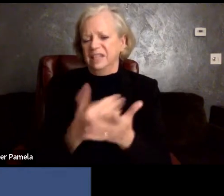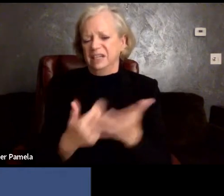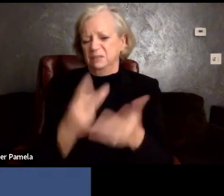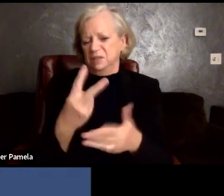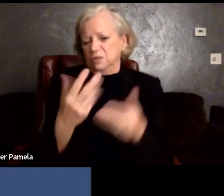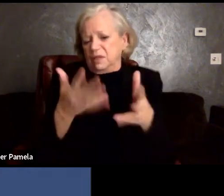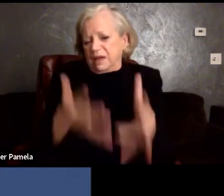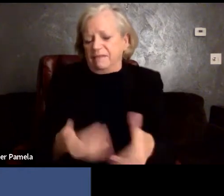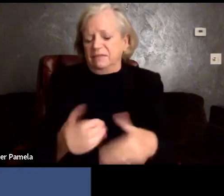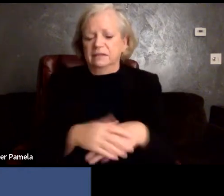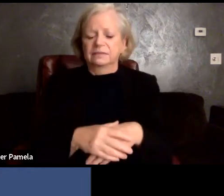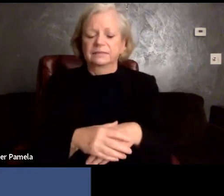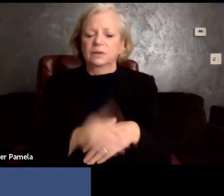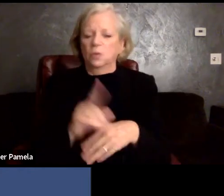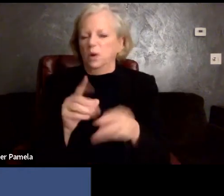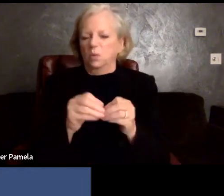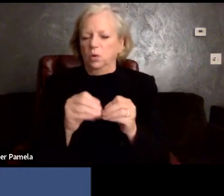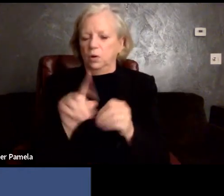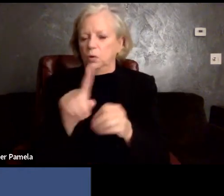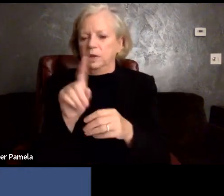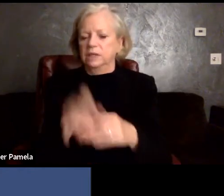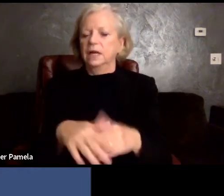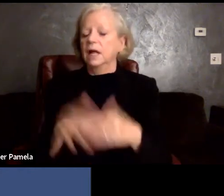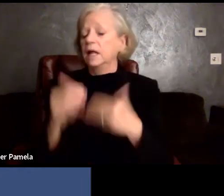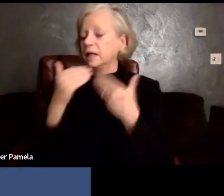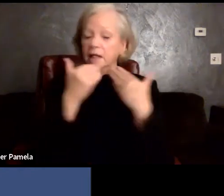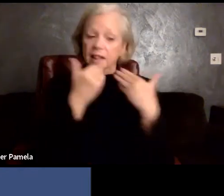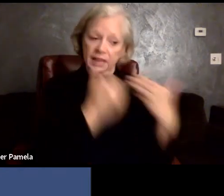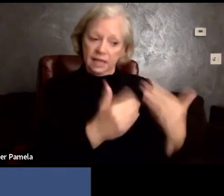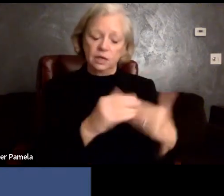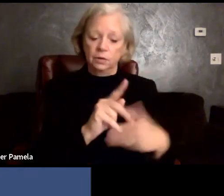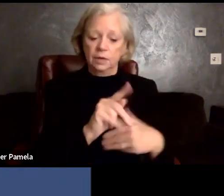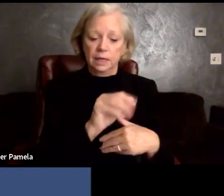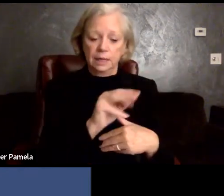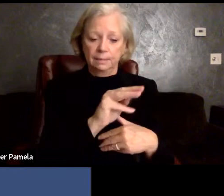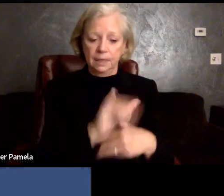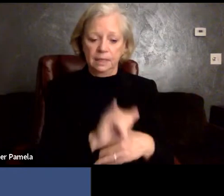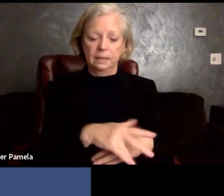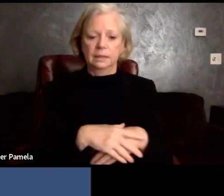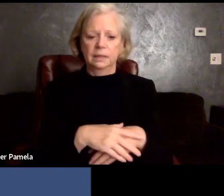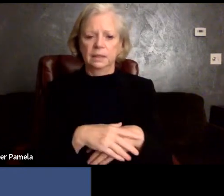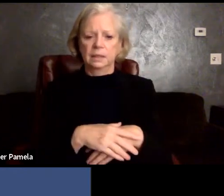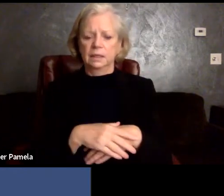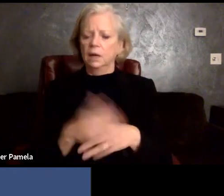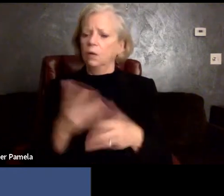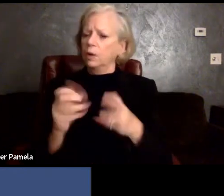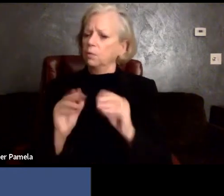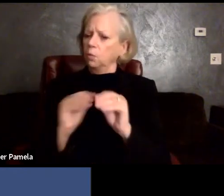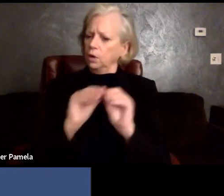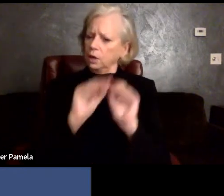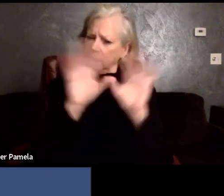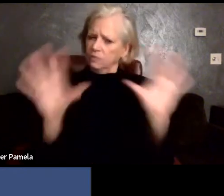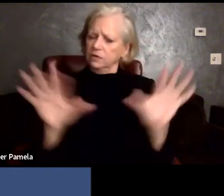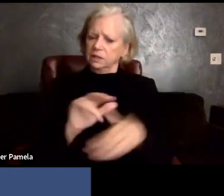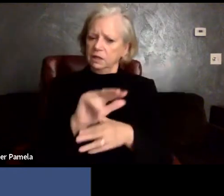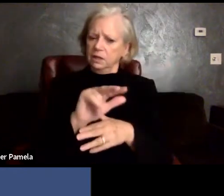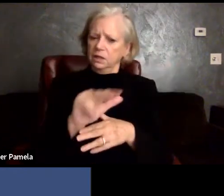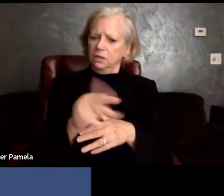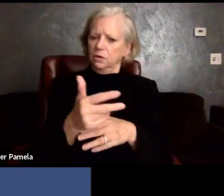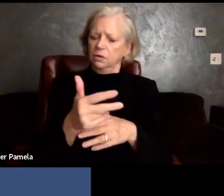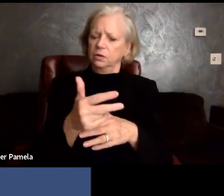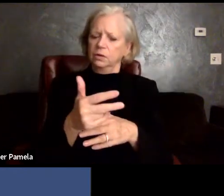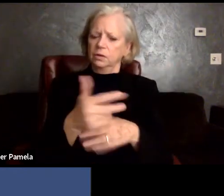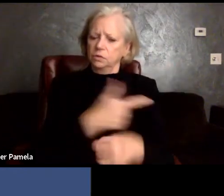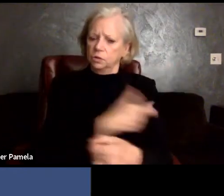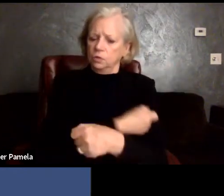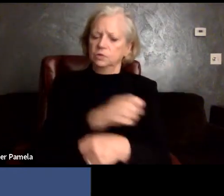take. Sounds good. Thank you, Kimmy. There was a clarification around the Pfizer booster. Is it a 3rd dose of the same recipe as the